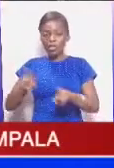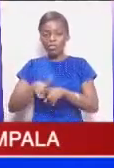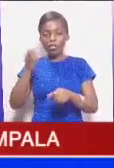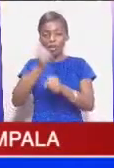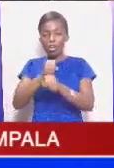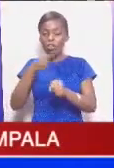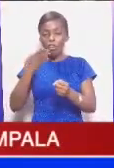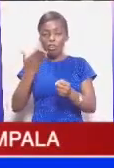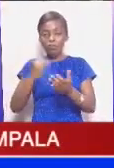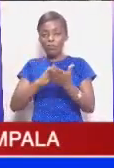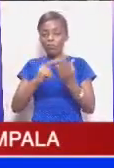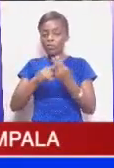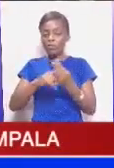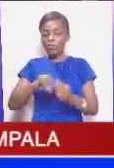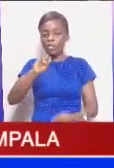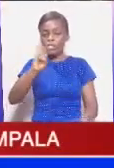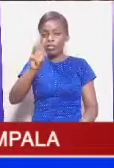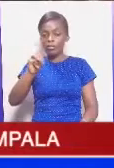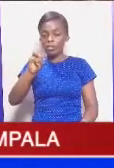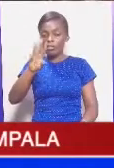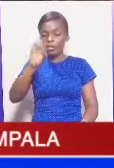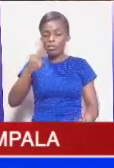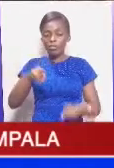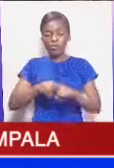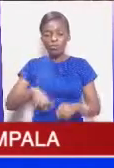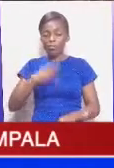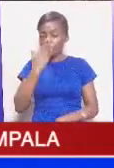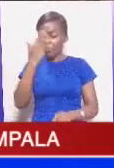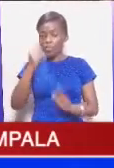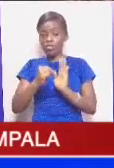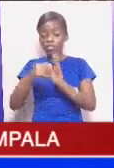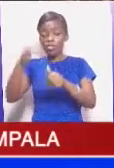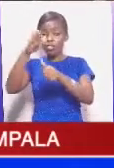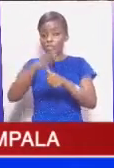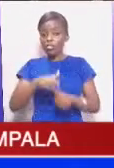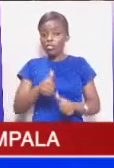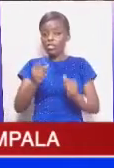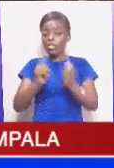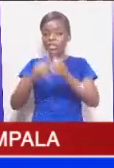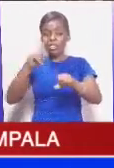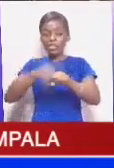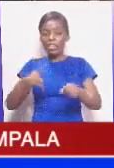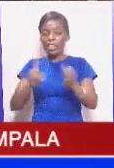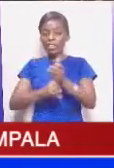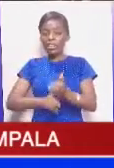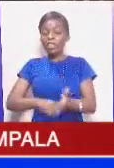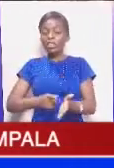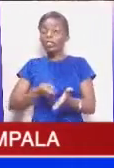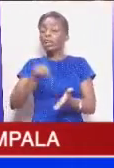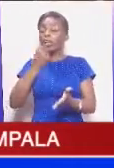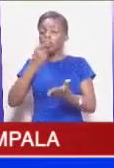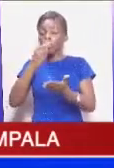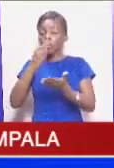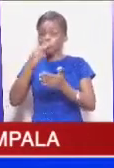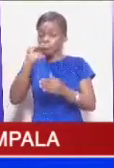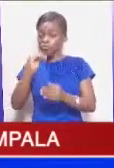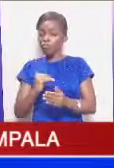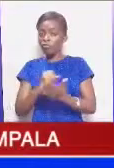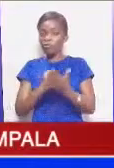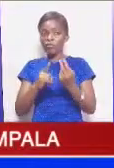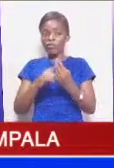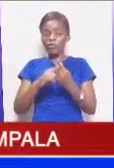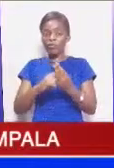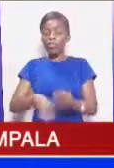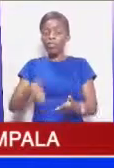Wabula yennyamwisha Immaculate okuva embalala alaze okusosolebwa kweyayitamu okufuna eddagala eriweweza ku siriimu. Abasawo